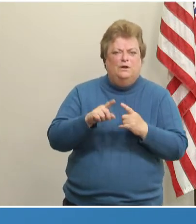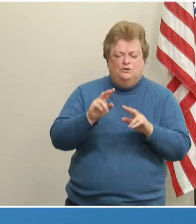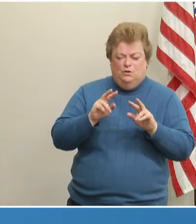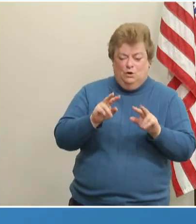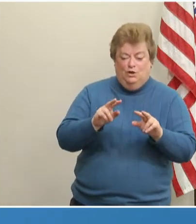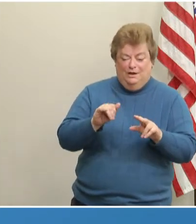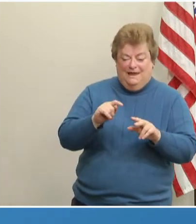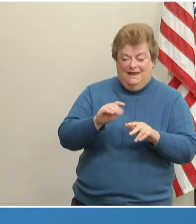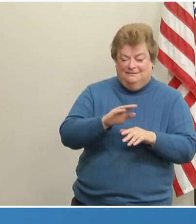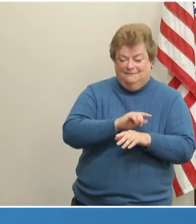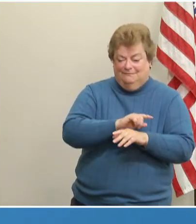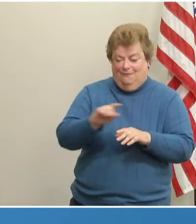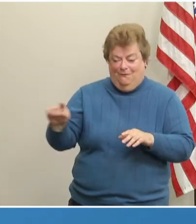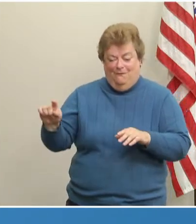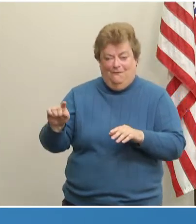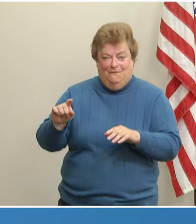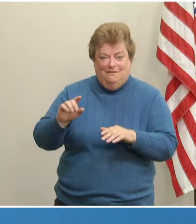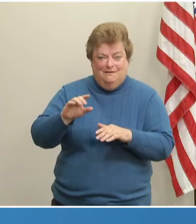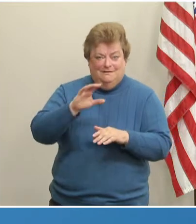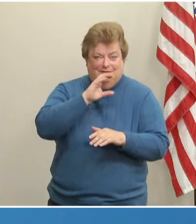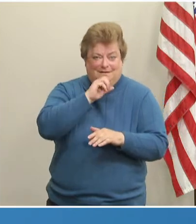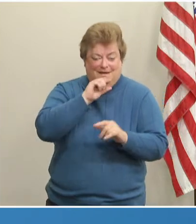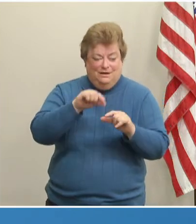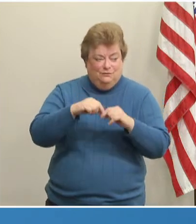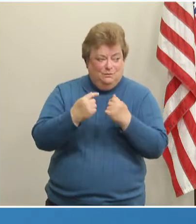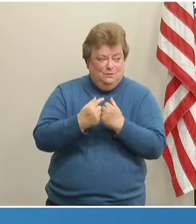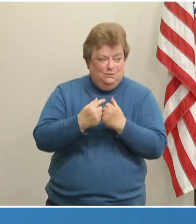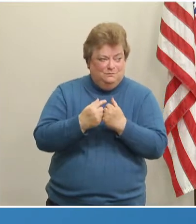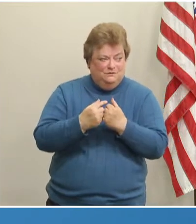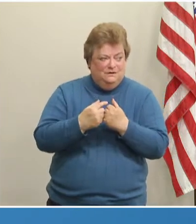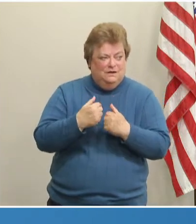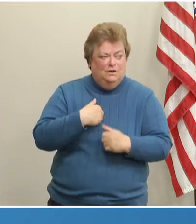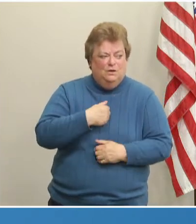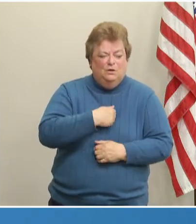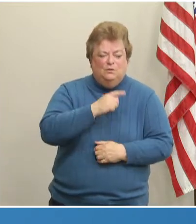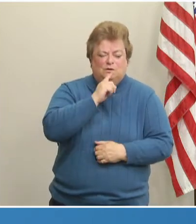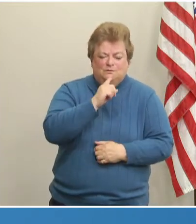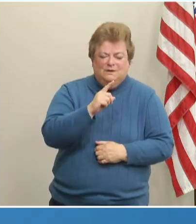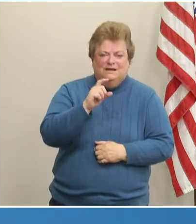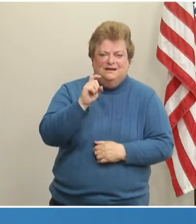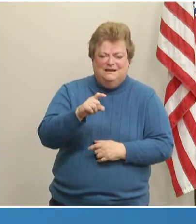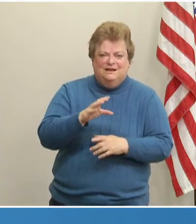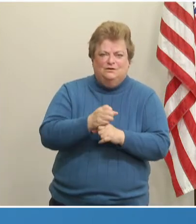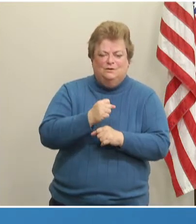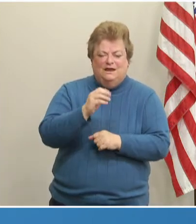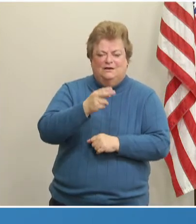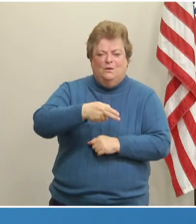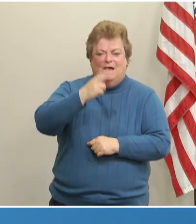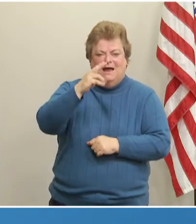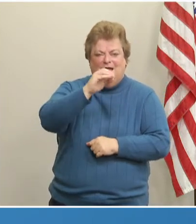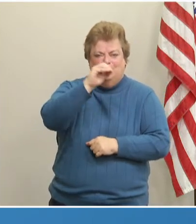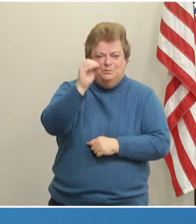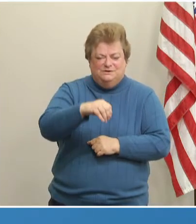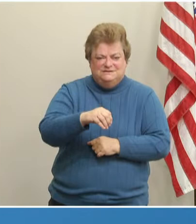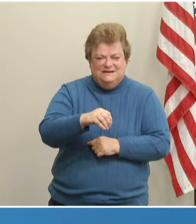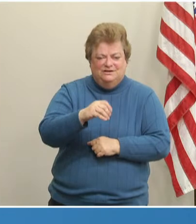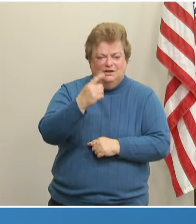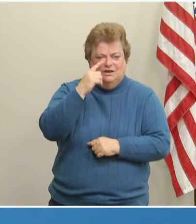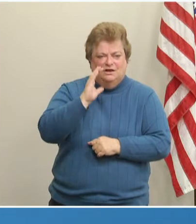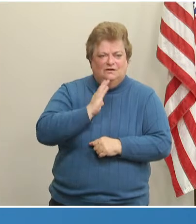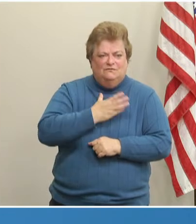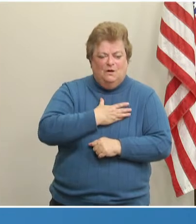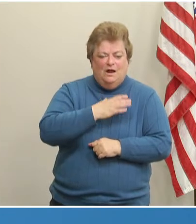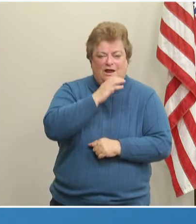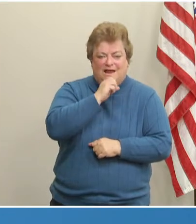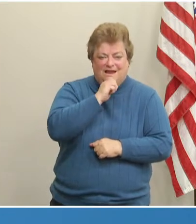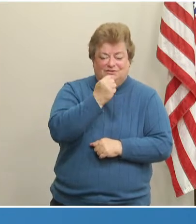our age groups on the chart, we really need to get to a higher percentage of our